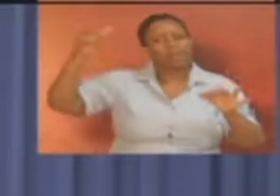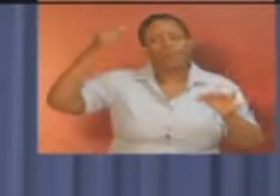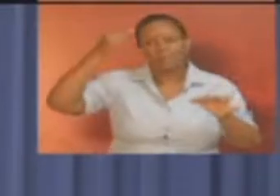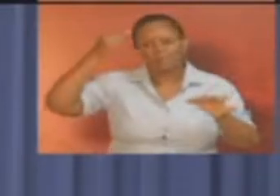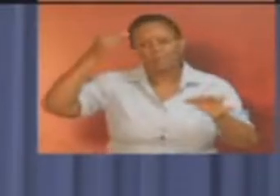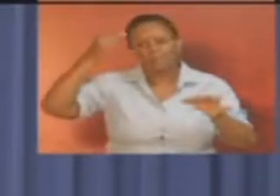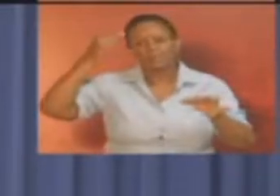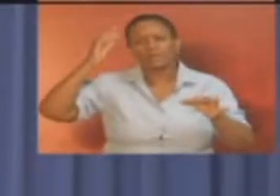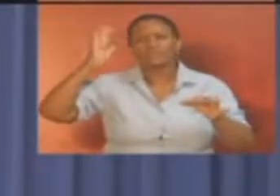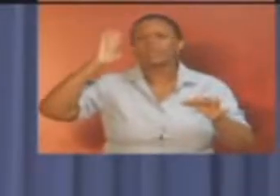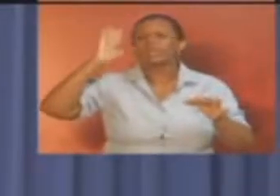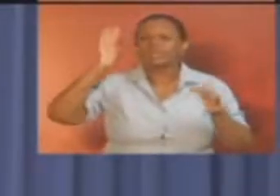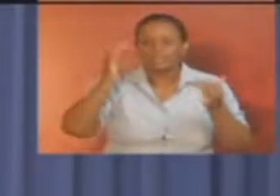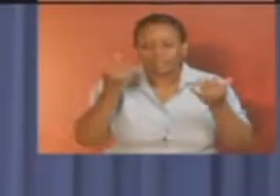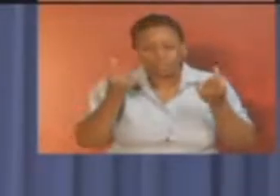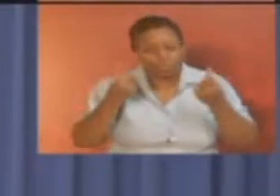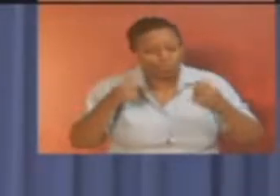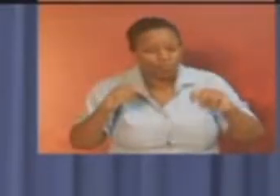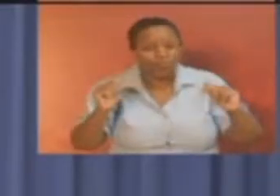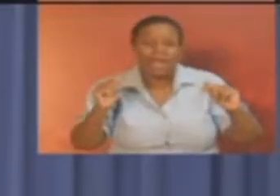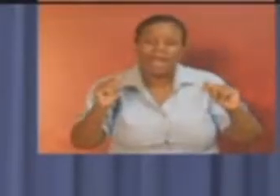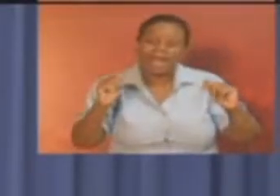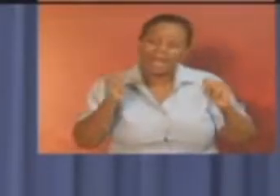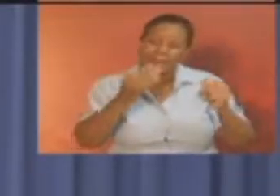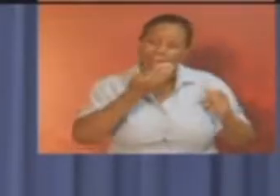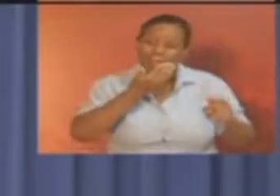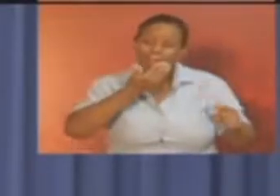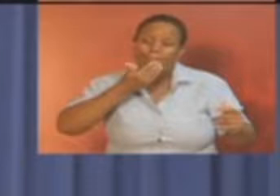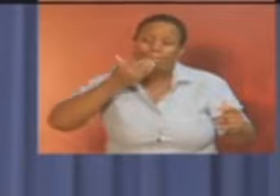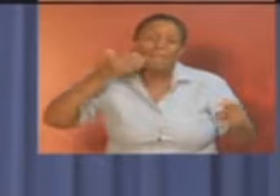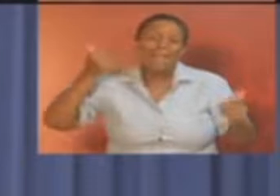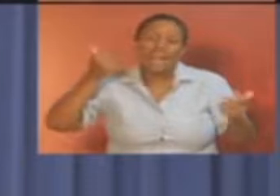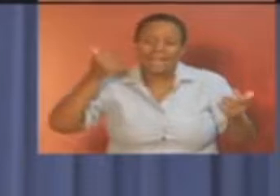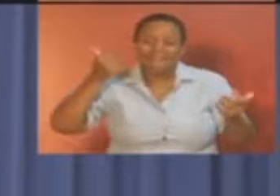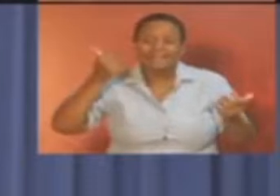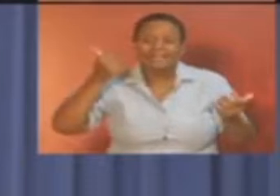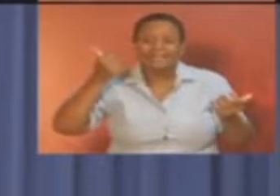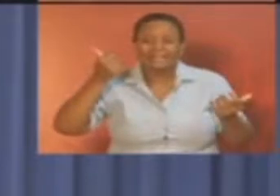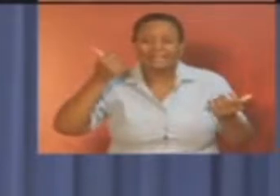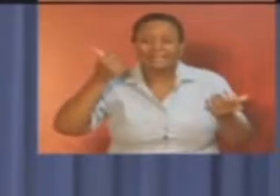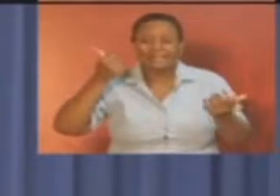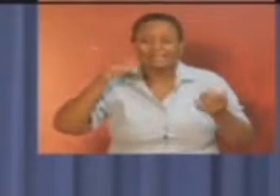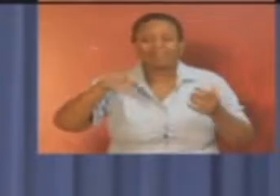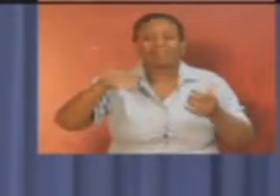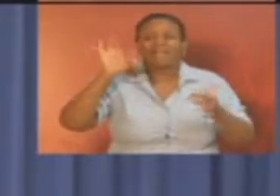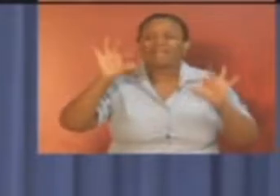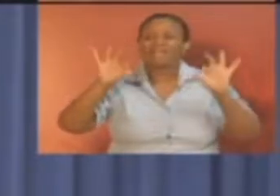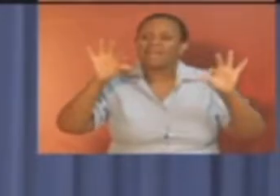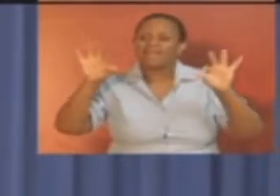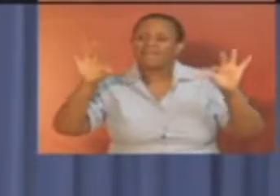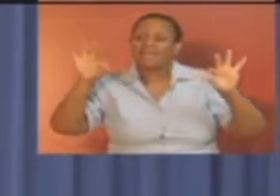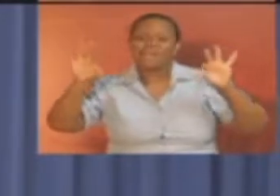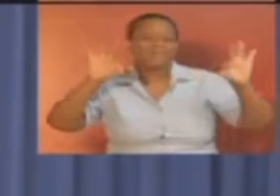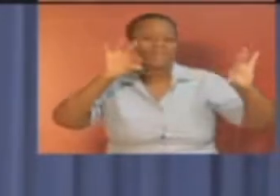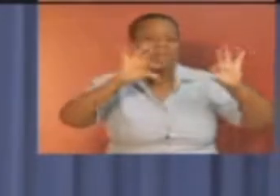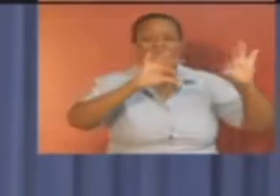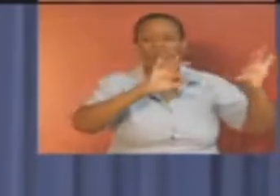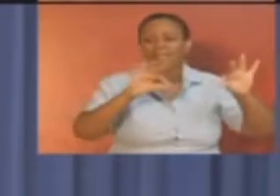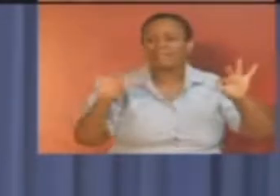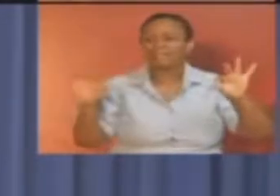to identify those persons who are not able to cope with feeding